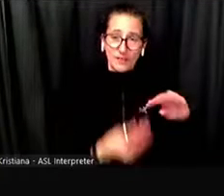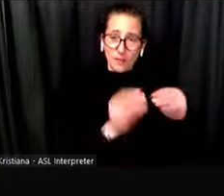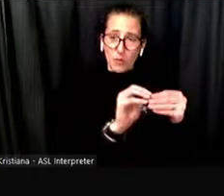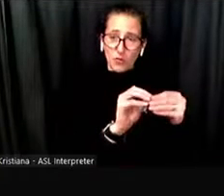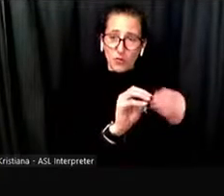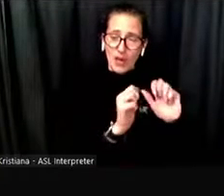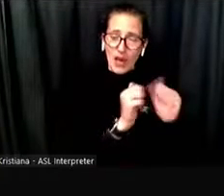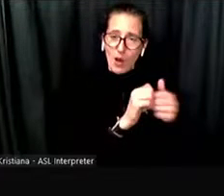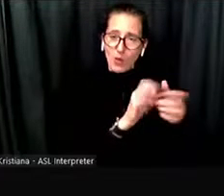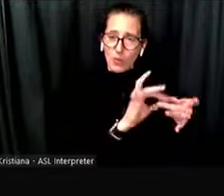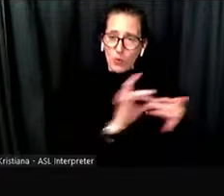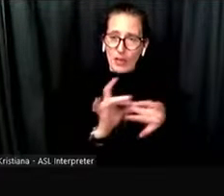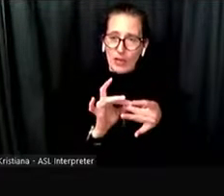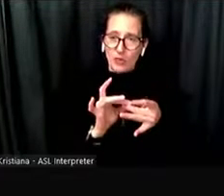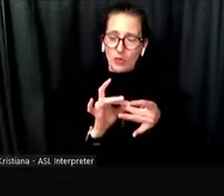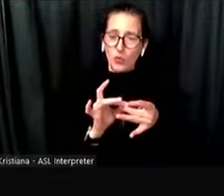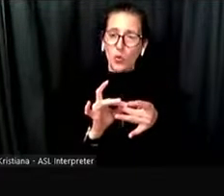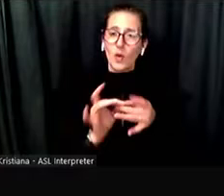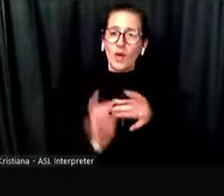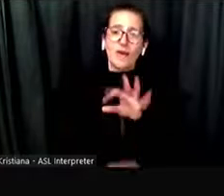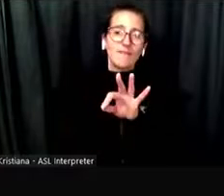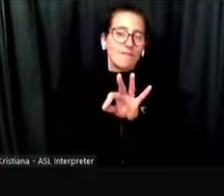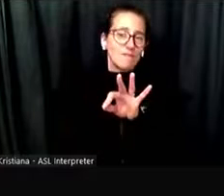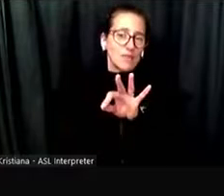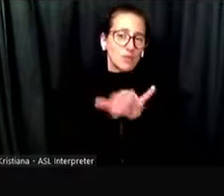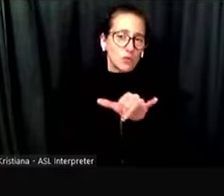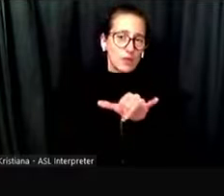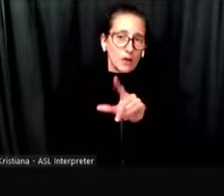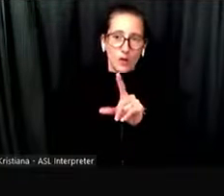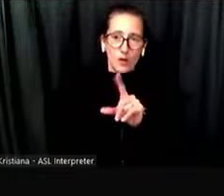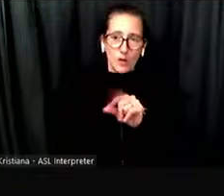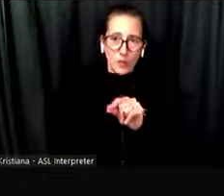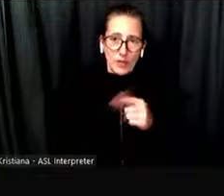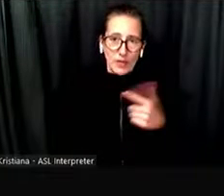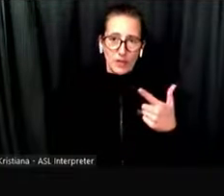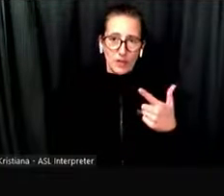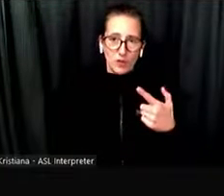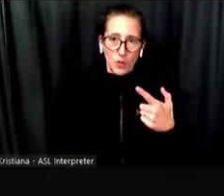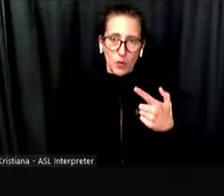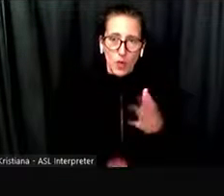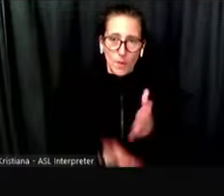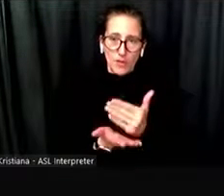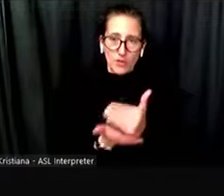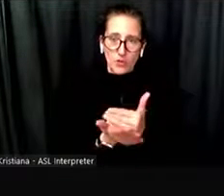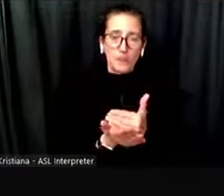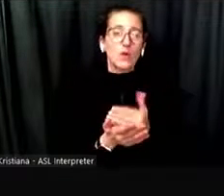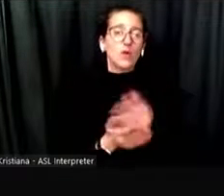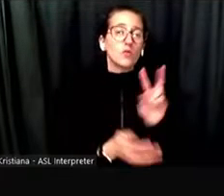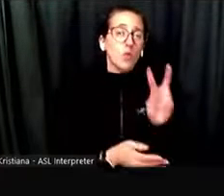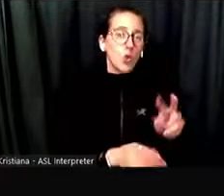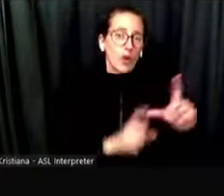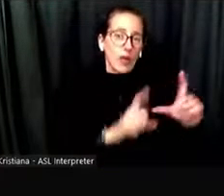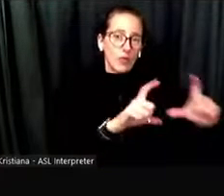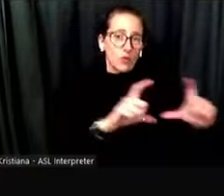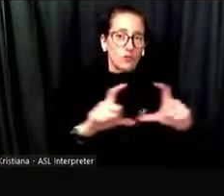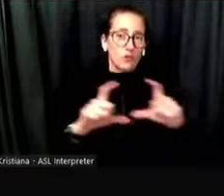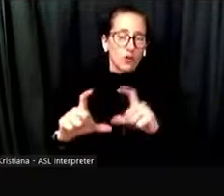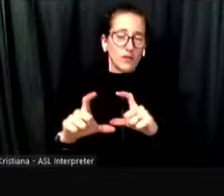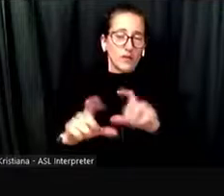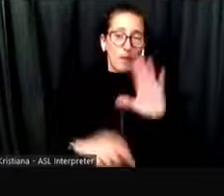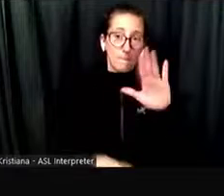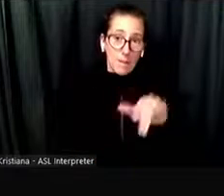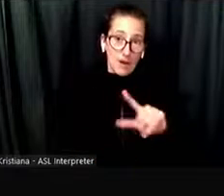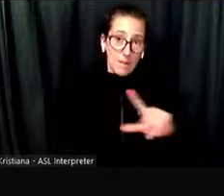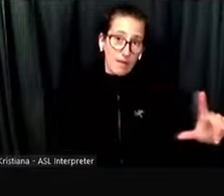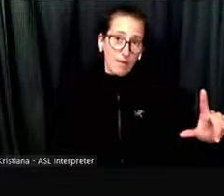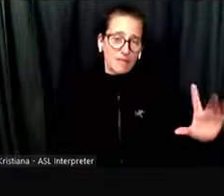right? So let's take a look at the charts at the bottom, starting from the bottom left one, and that is actually a breakdown of the